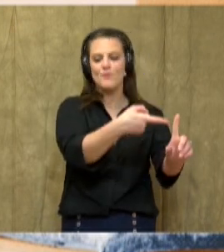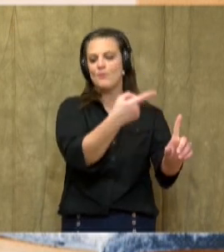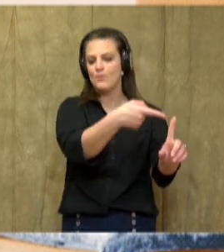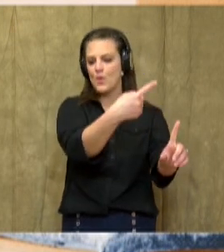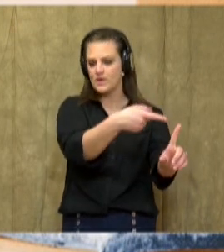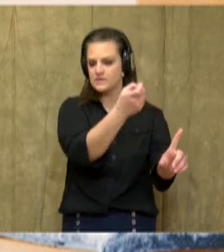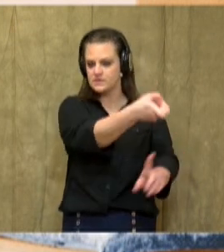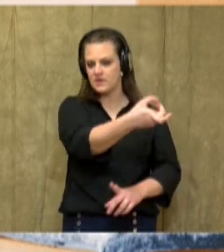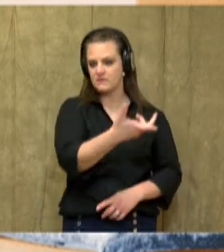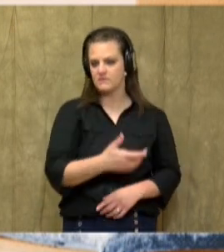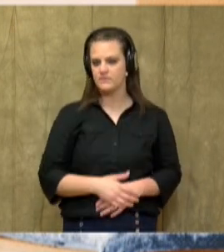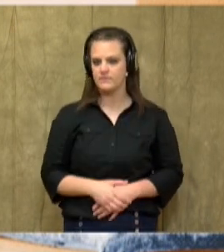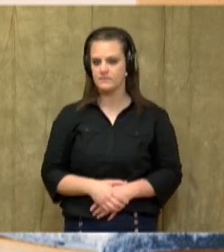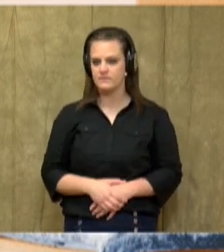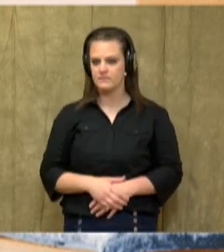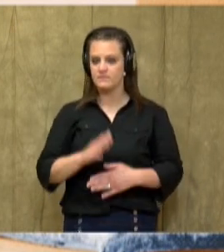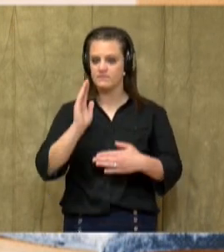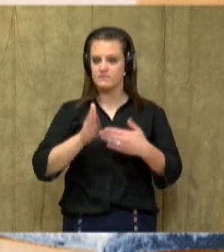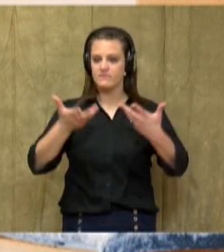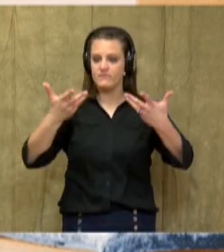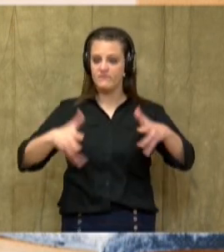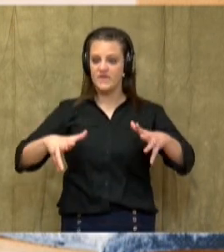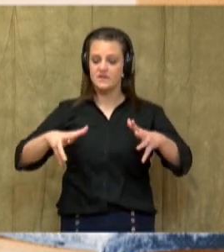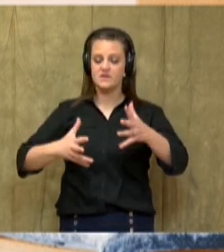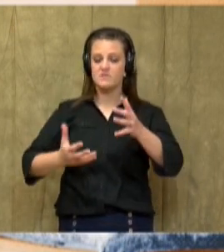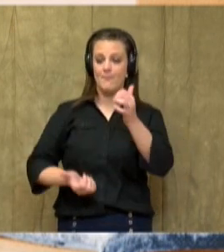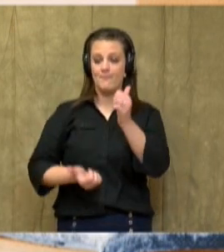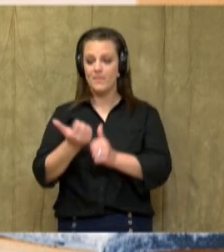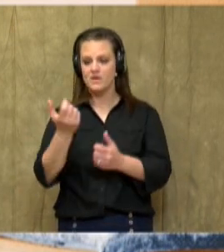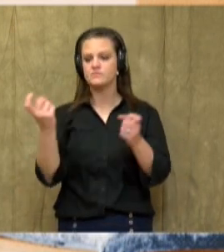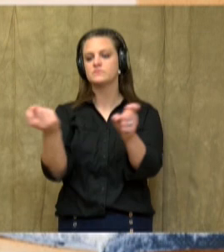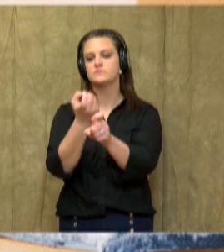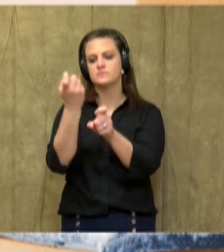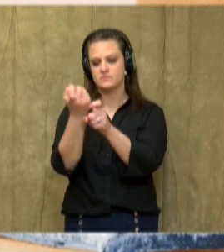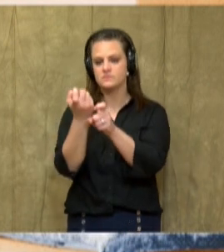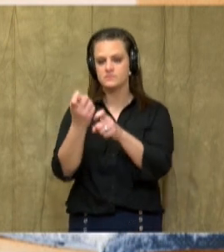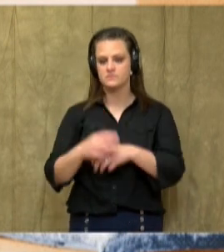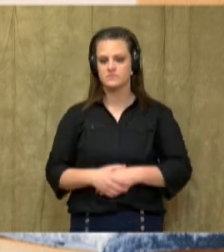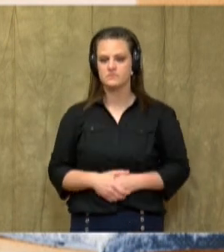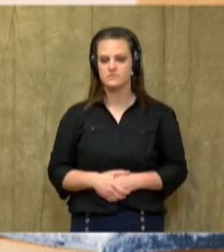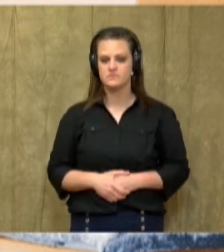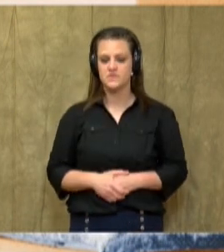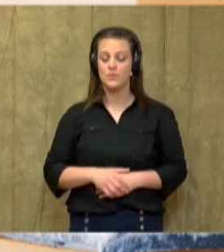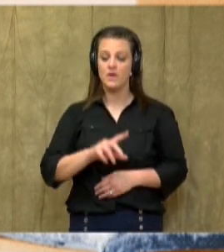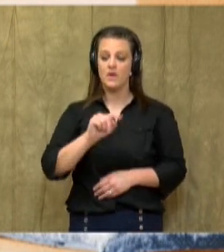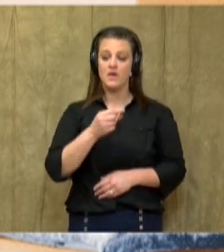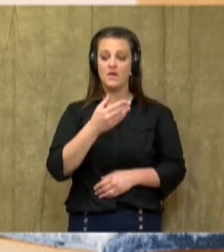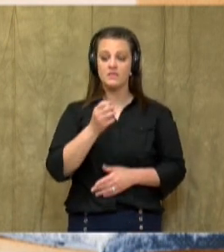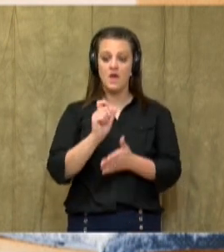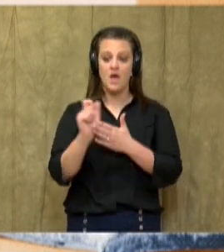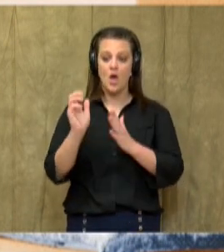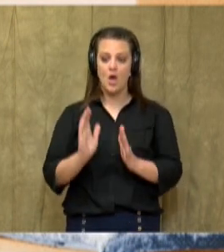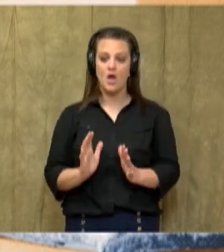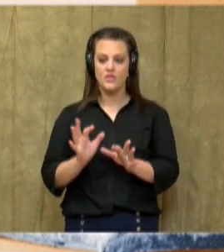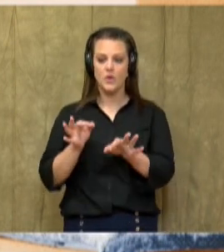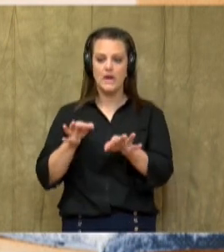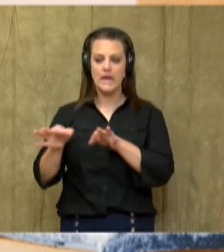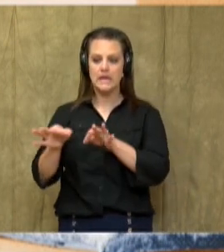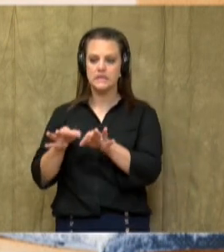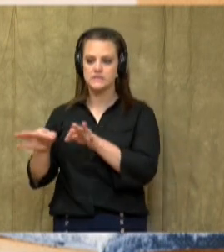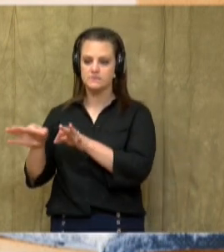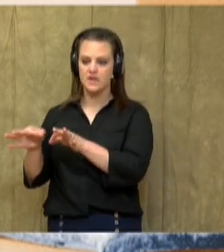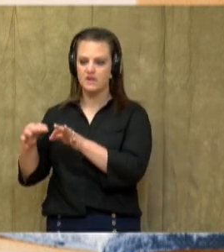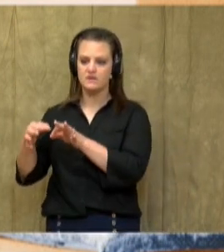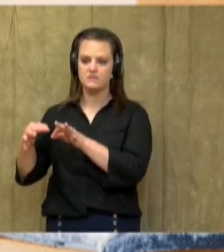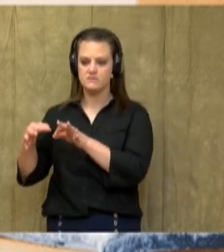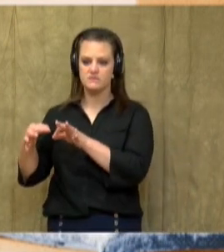the person with the most points wins the prize. So, the author explains, I'm not quoting, because if I were to quote,